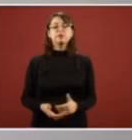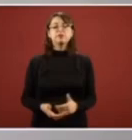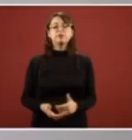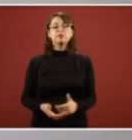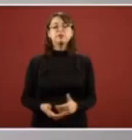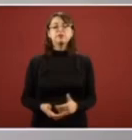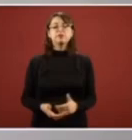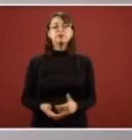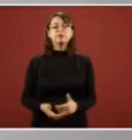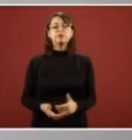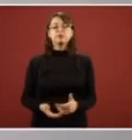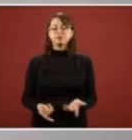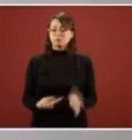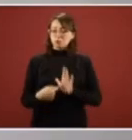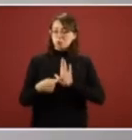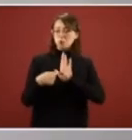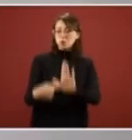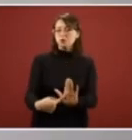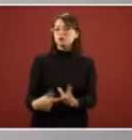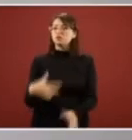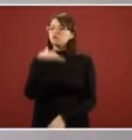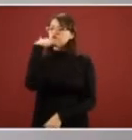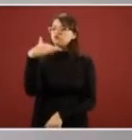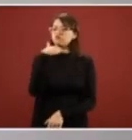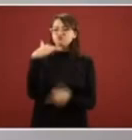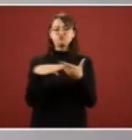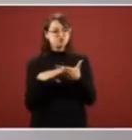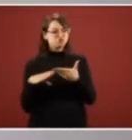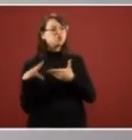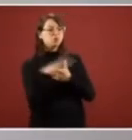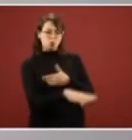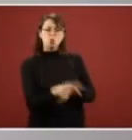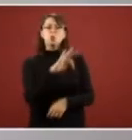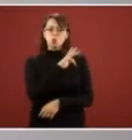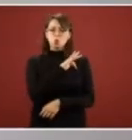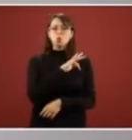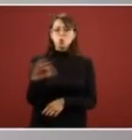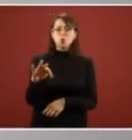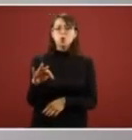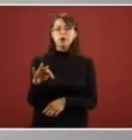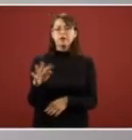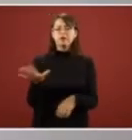bring corruption to an end. Que la corrupción